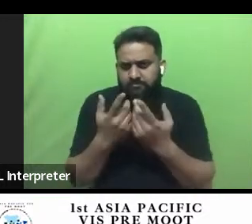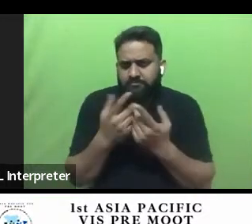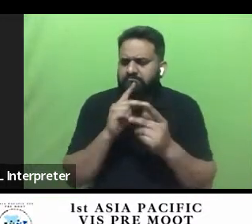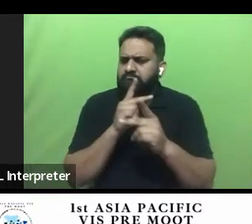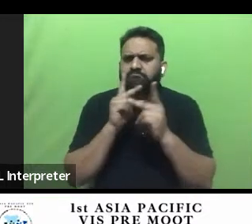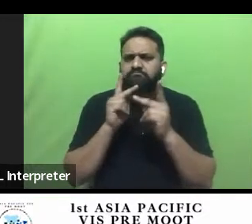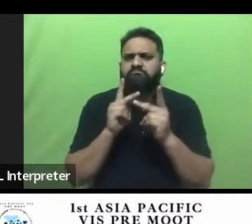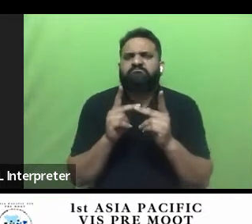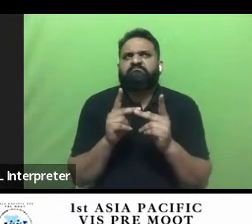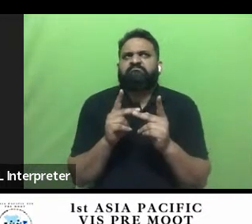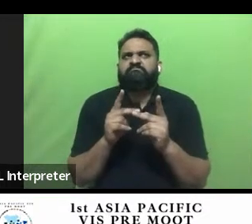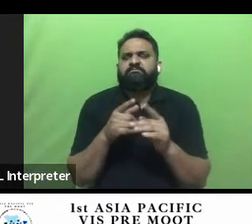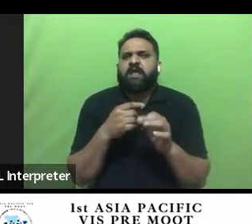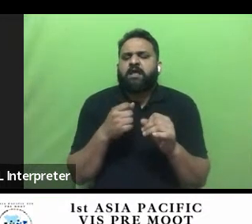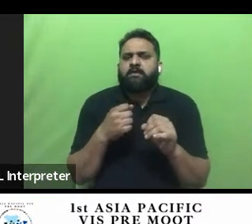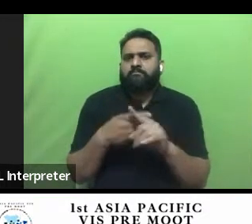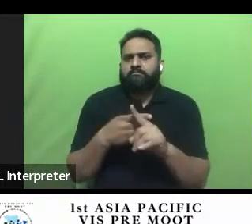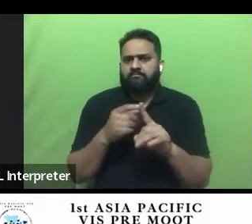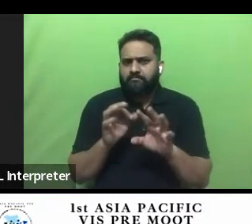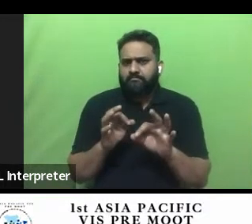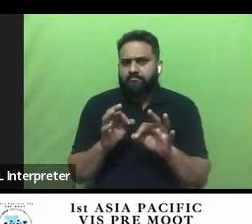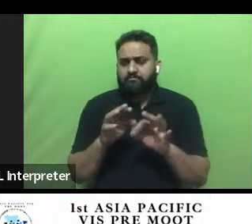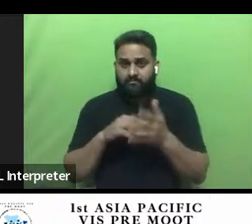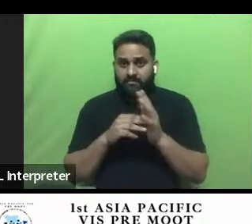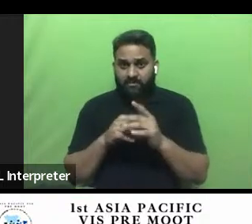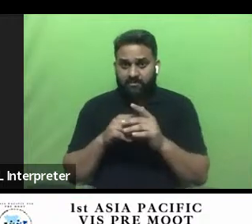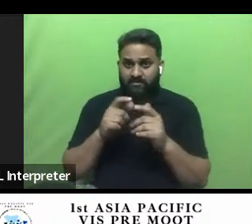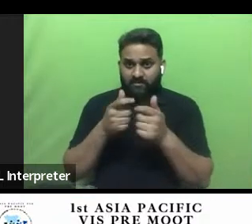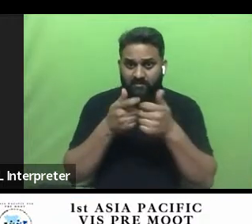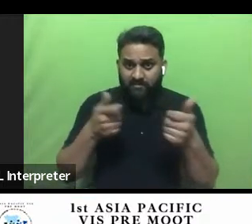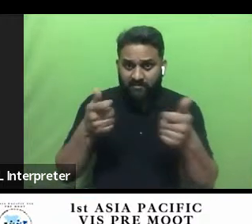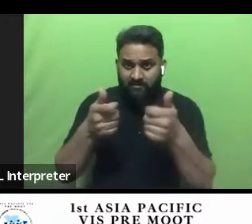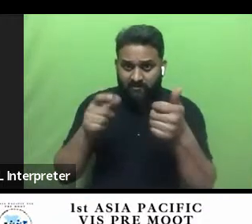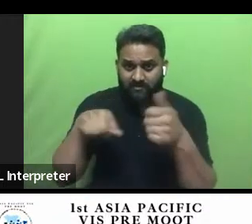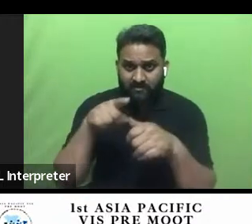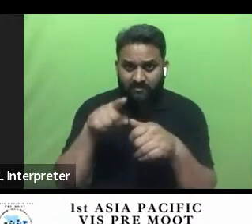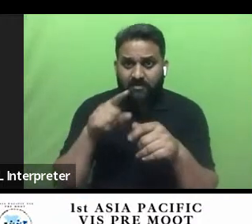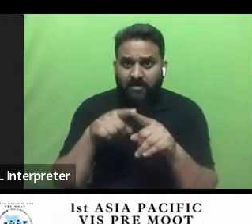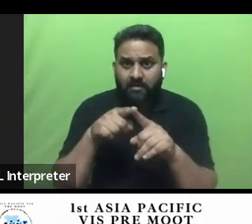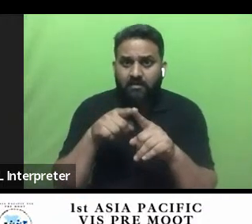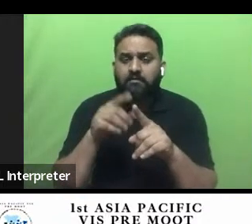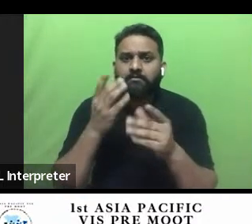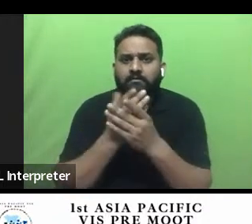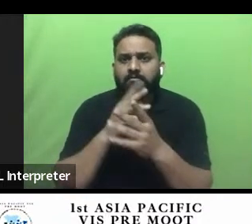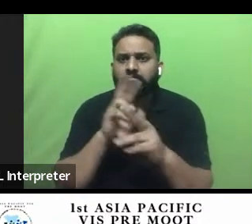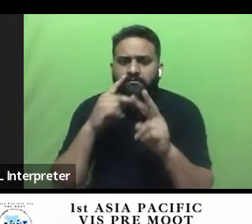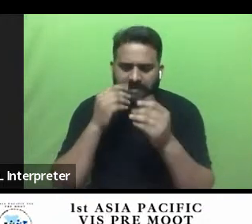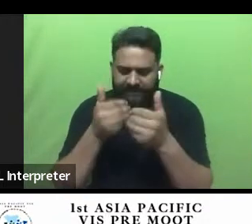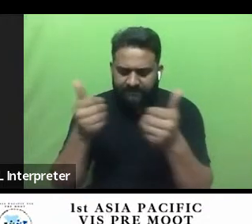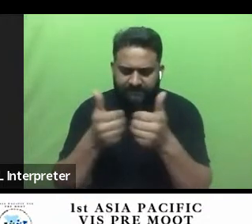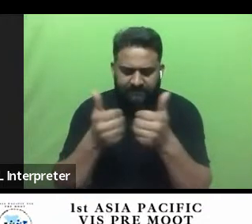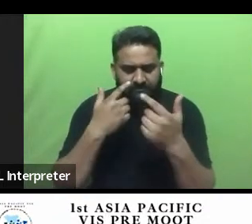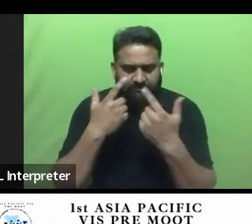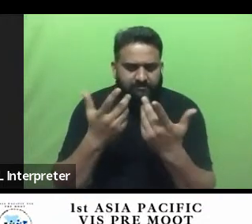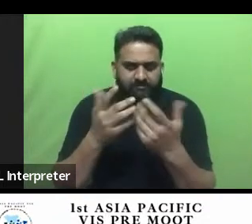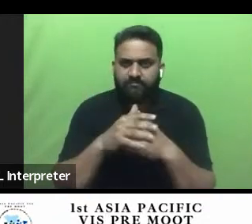in this case for the tribunal to apply the doctrine of separability. Thank you.